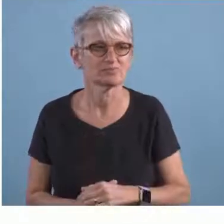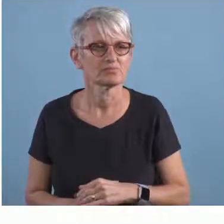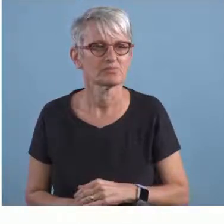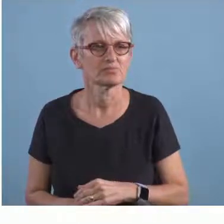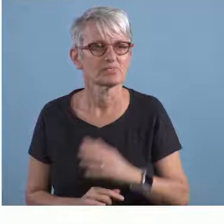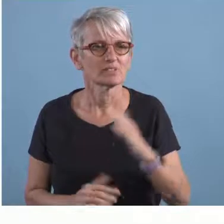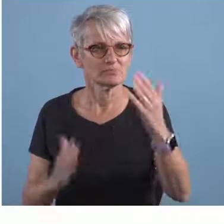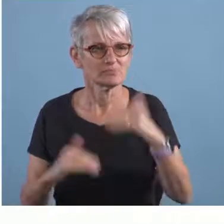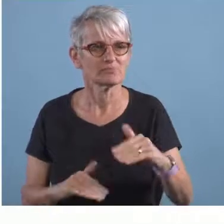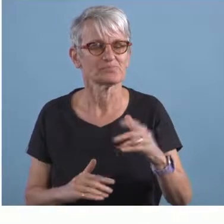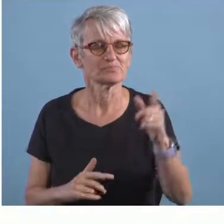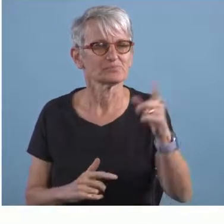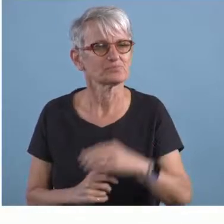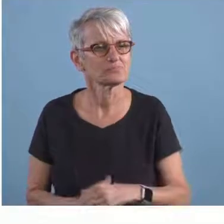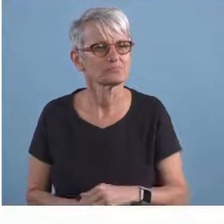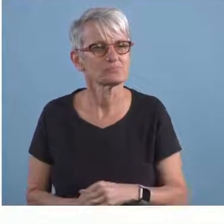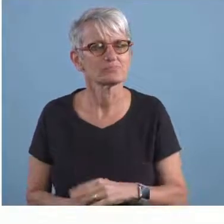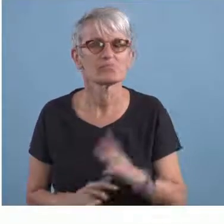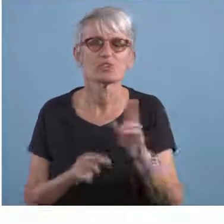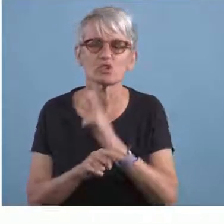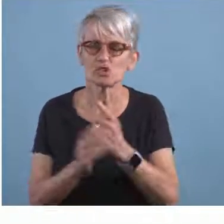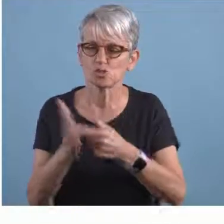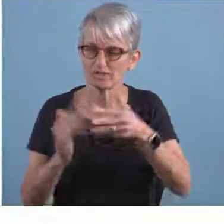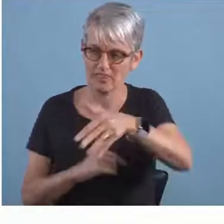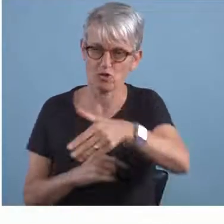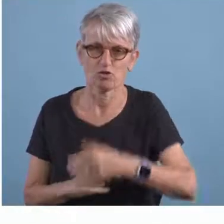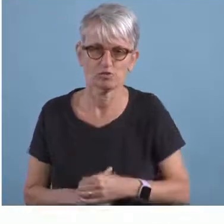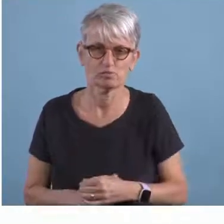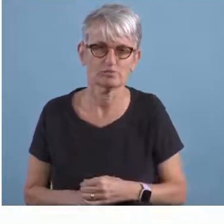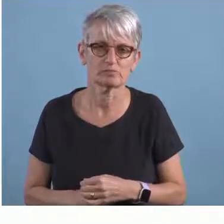slide. Use what's readily available.